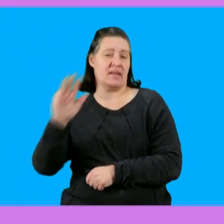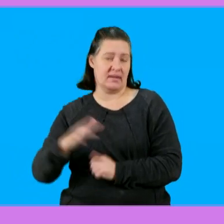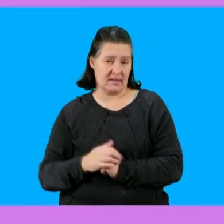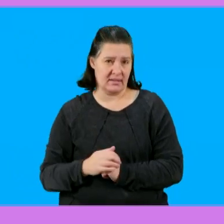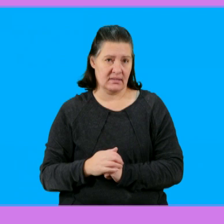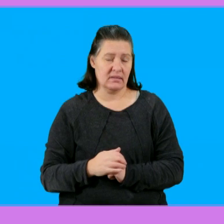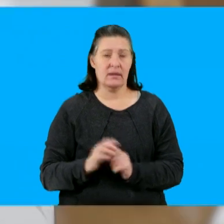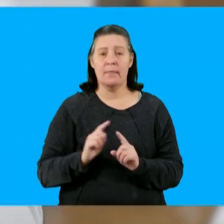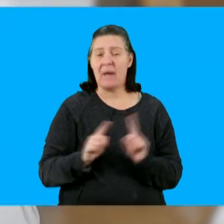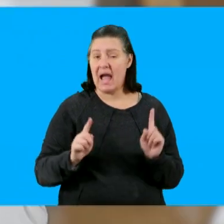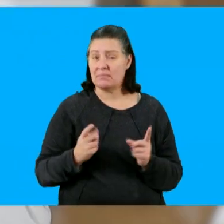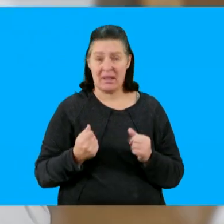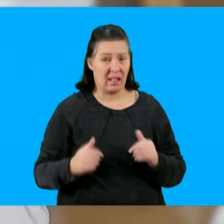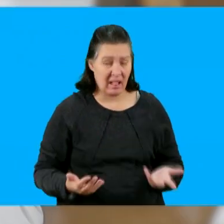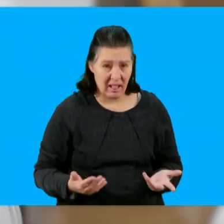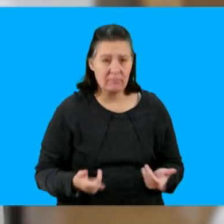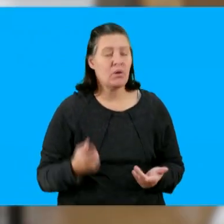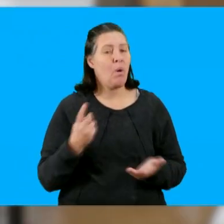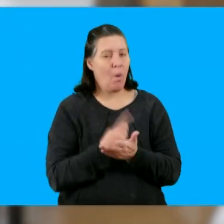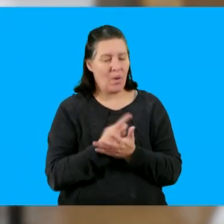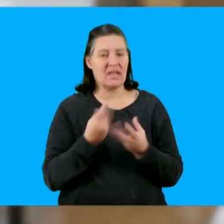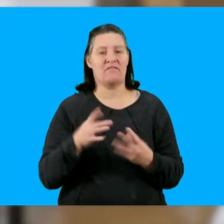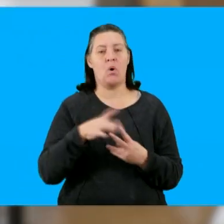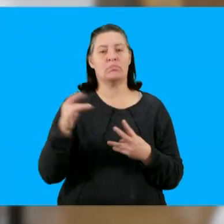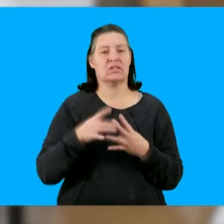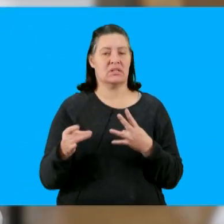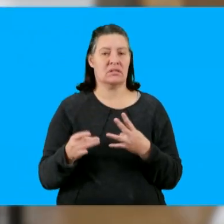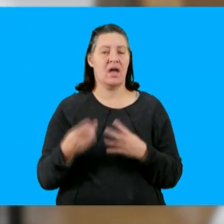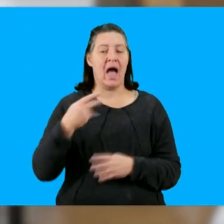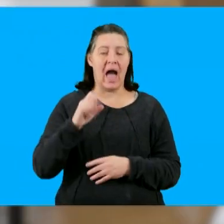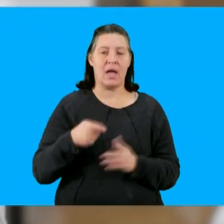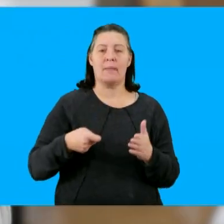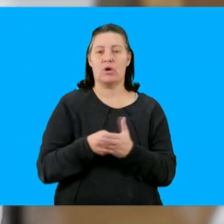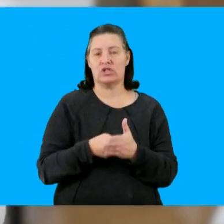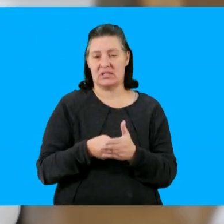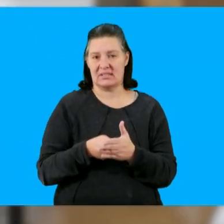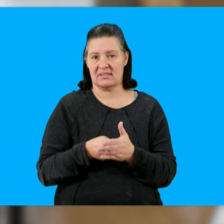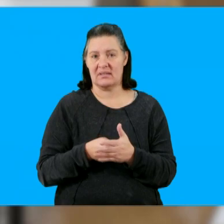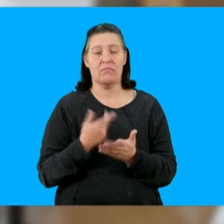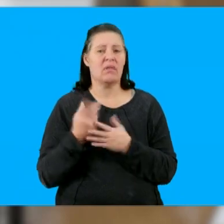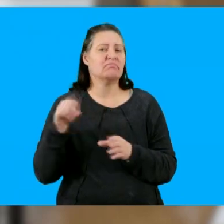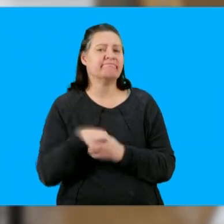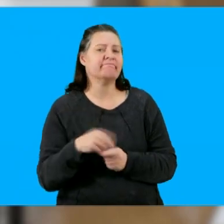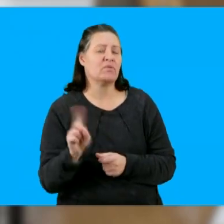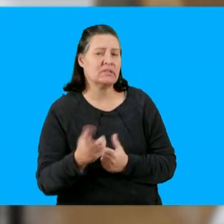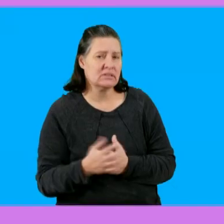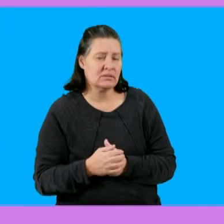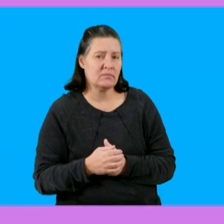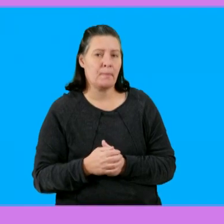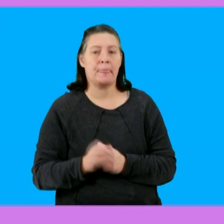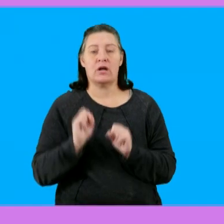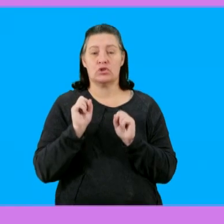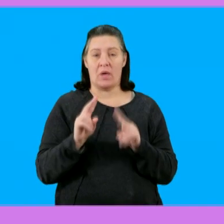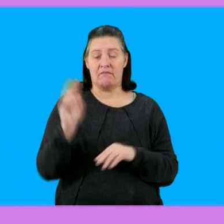6,999 Rand. But if not, there's always the option of a higher purchase deal. And what does that entails of? So it will